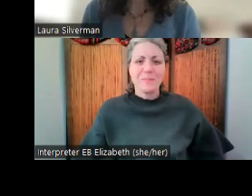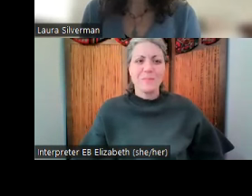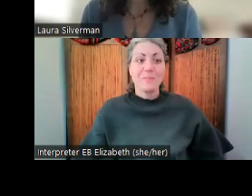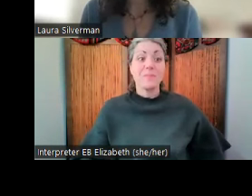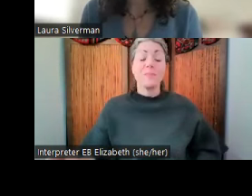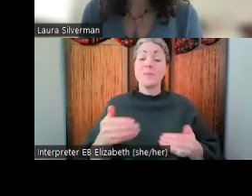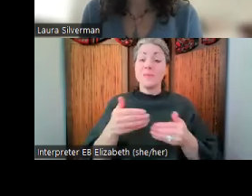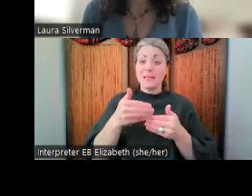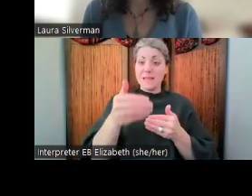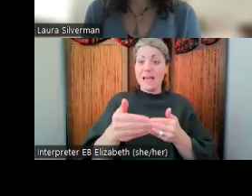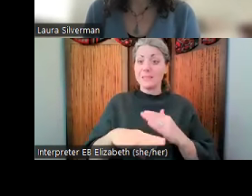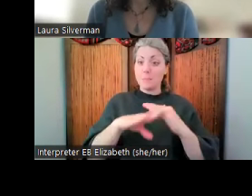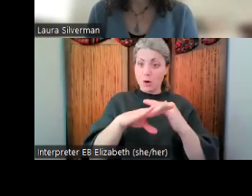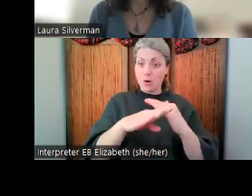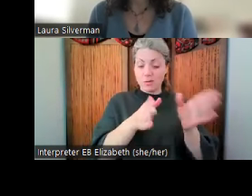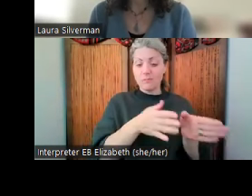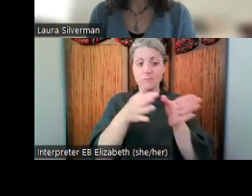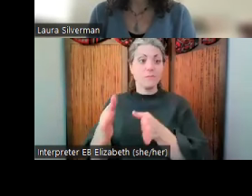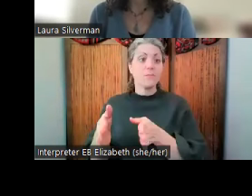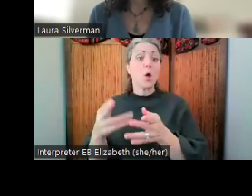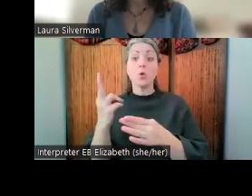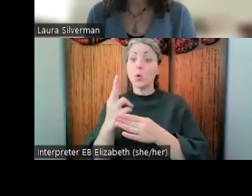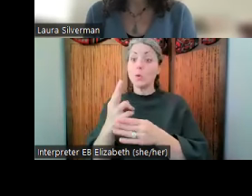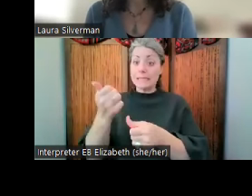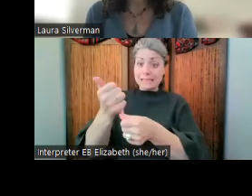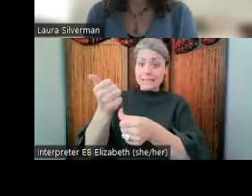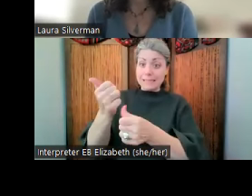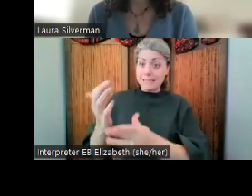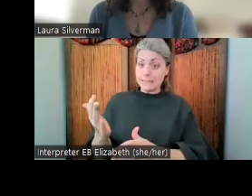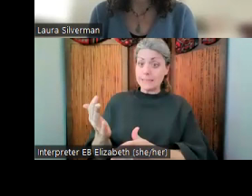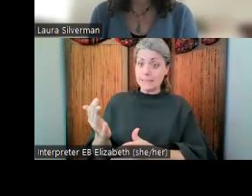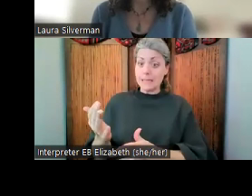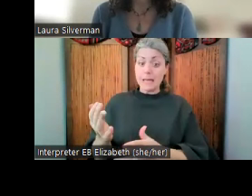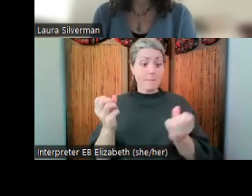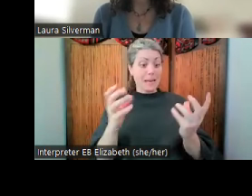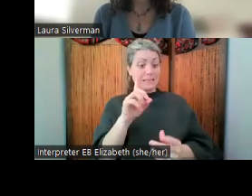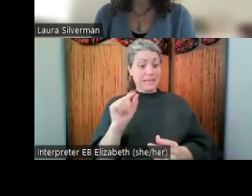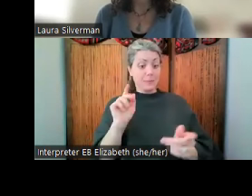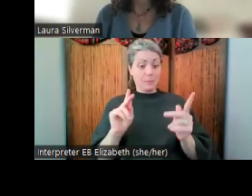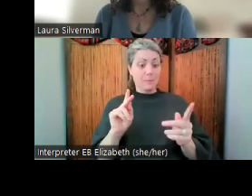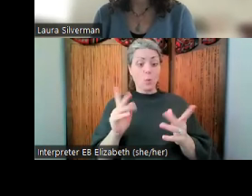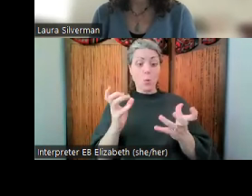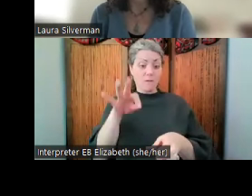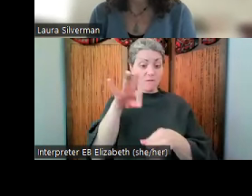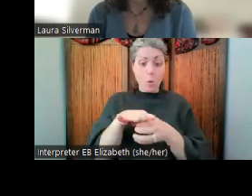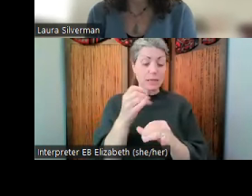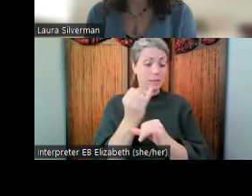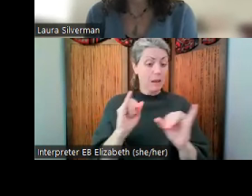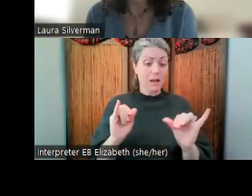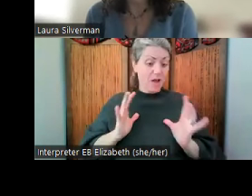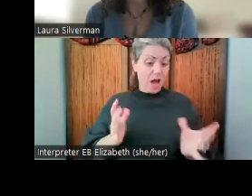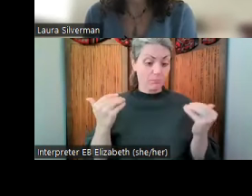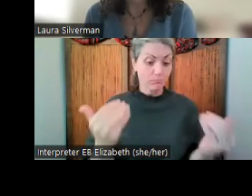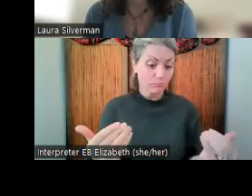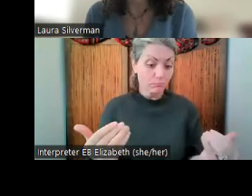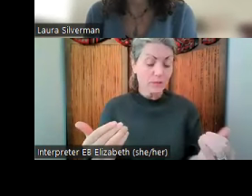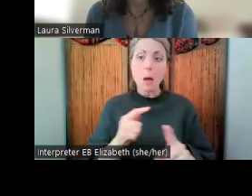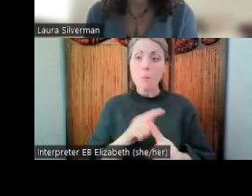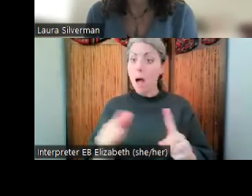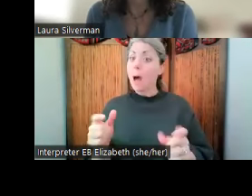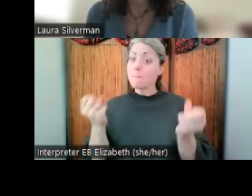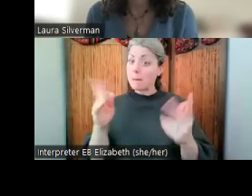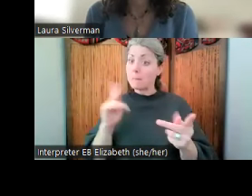many disabled people are able to vote and choose to vote independently. However, others benefit from using an assistant who can accompany them